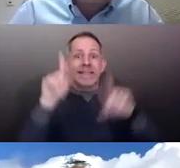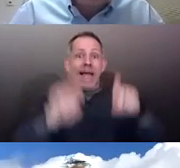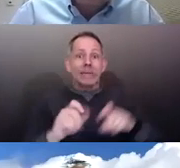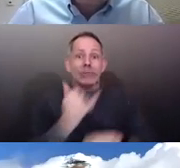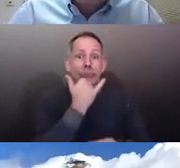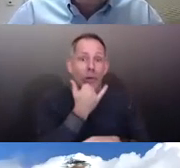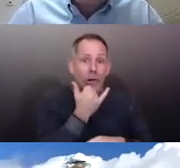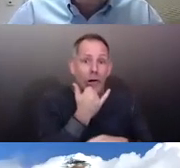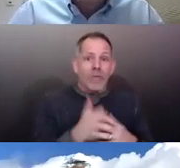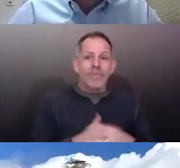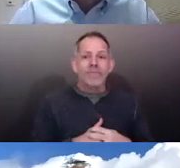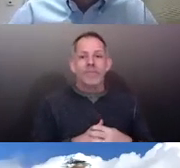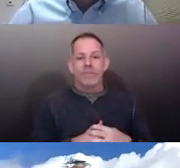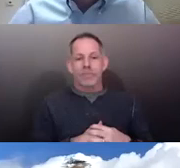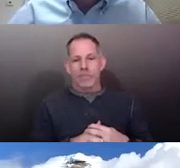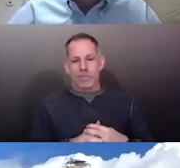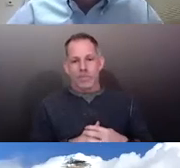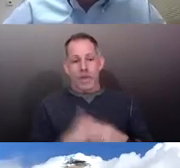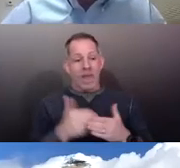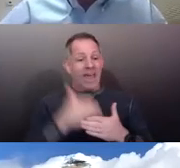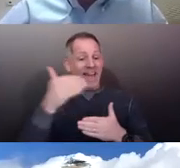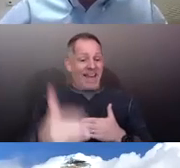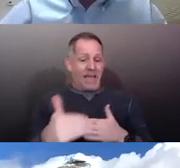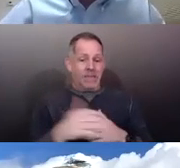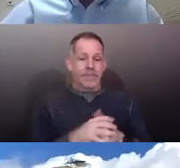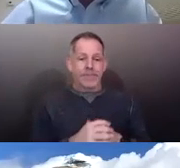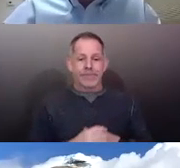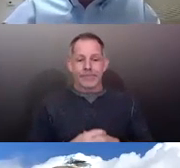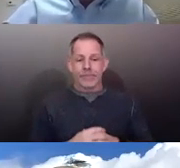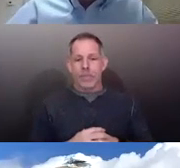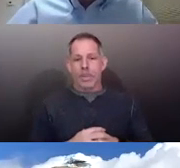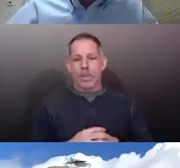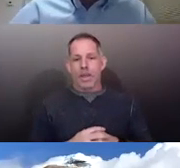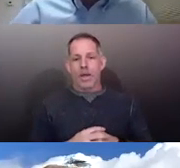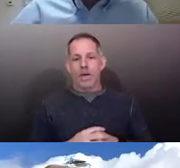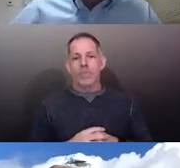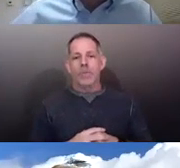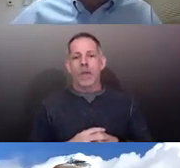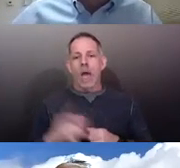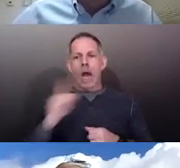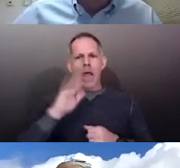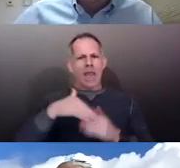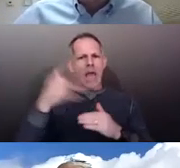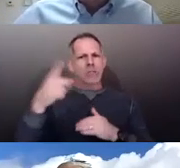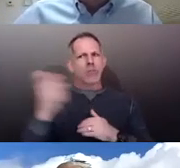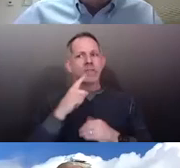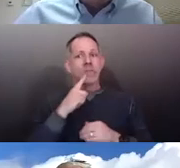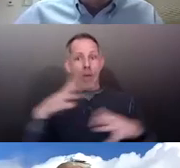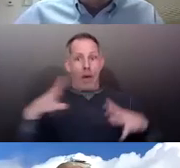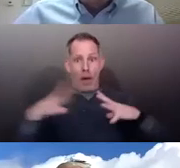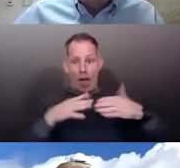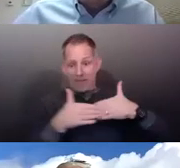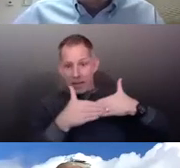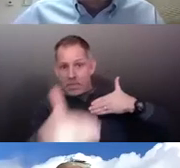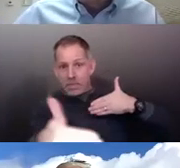please. Many questions coming in about what to do with the holiday celebrations, and